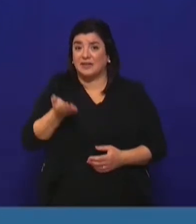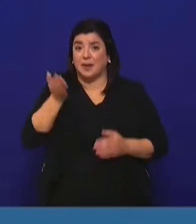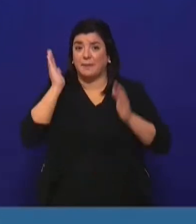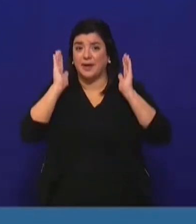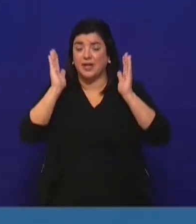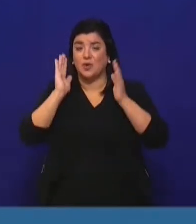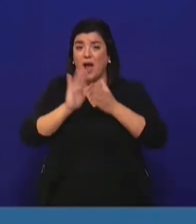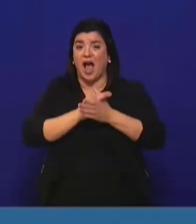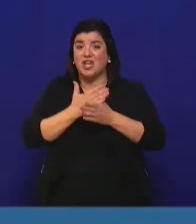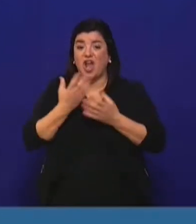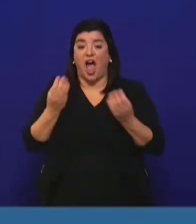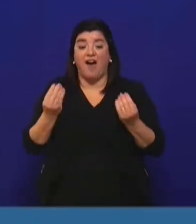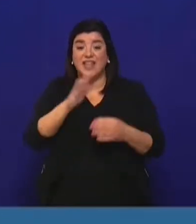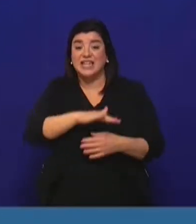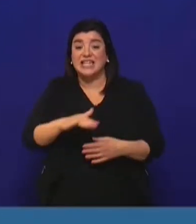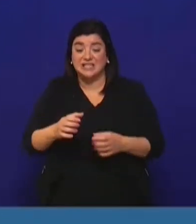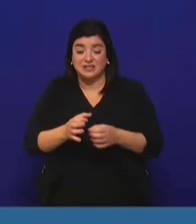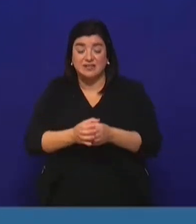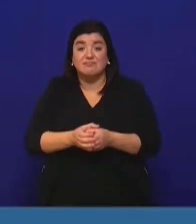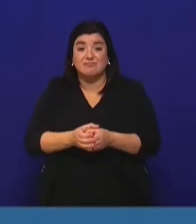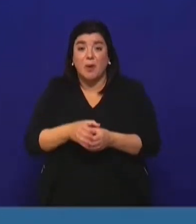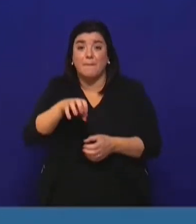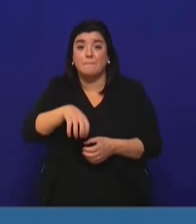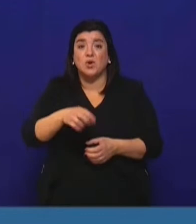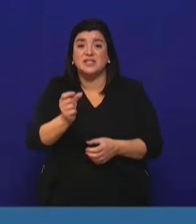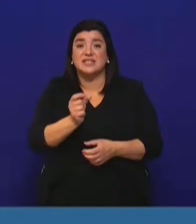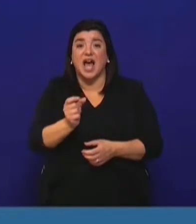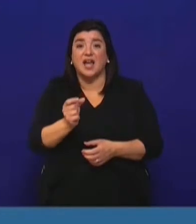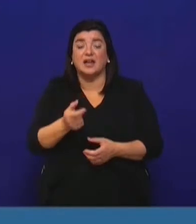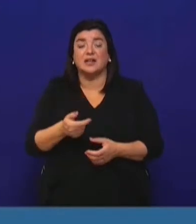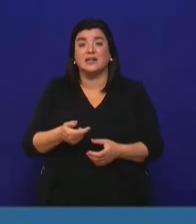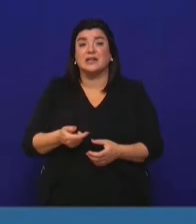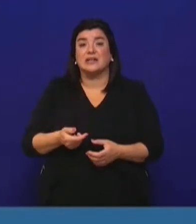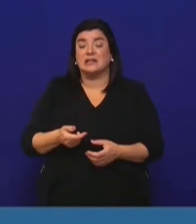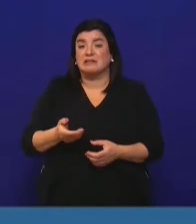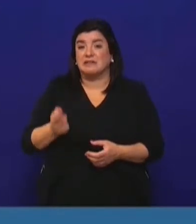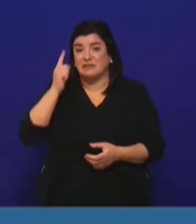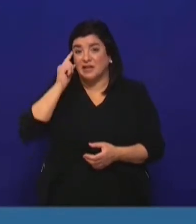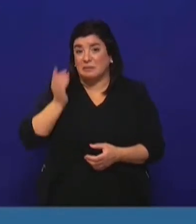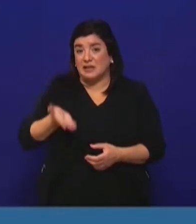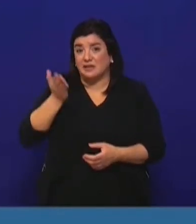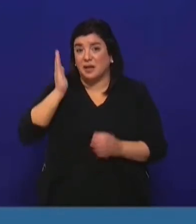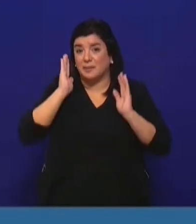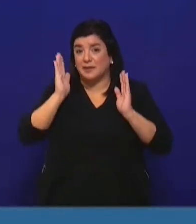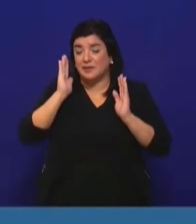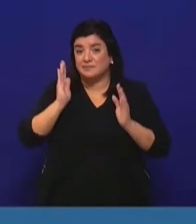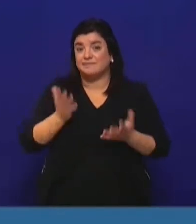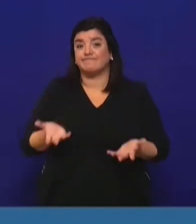iżjed testijiet. U hekk forsi tista' tgħidilna x'inhu l-R factor bħalissa? Grazzi.